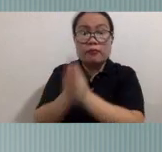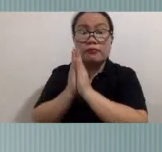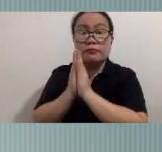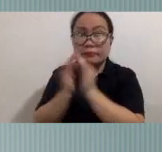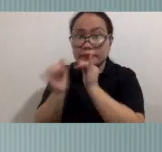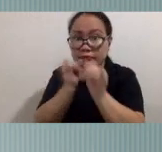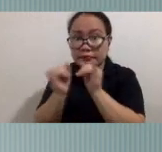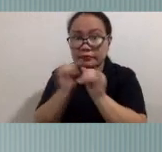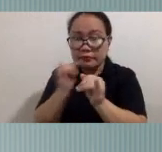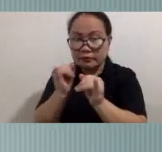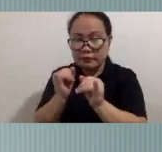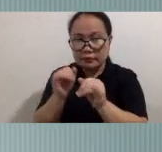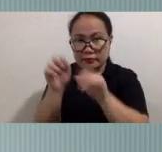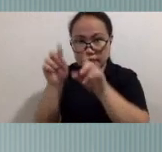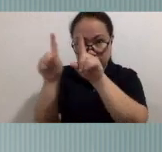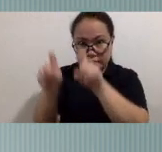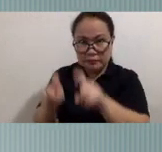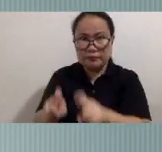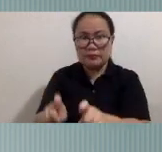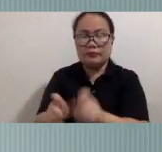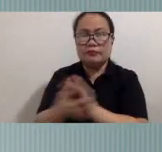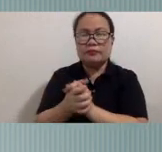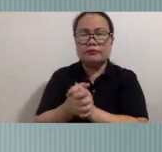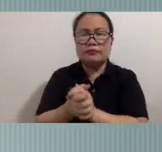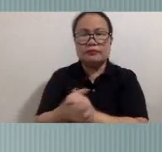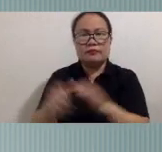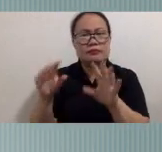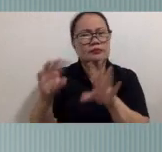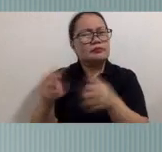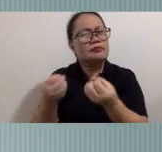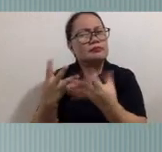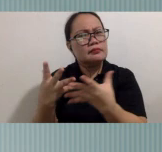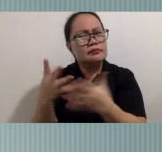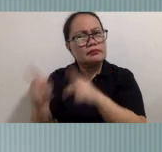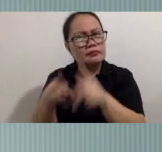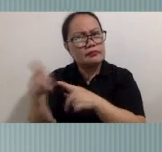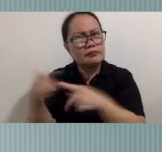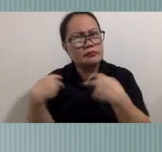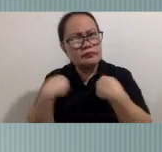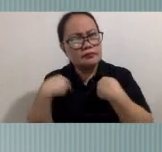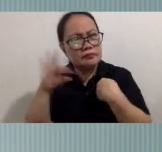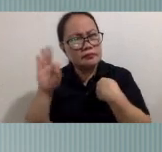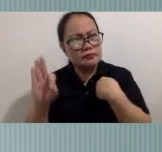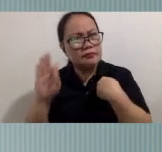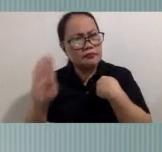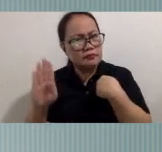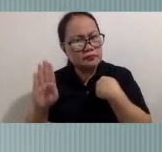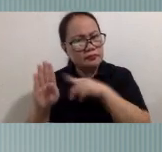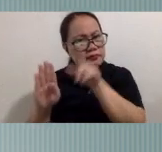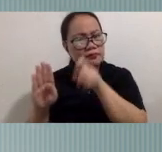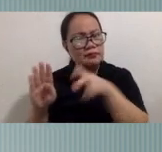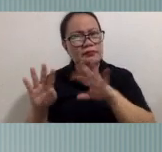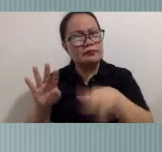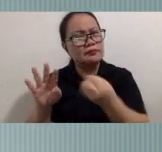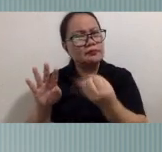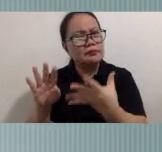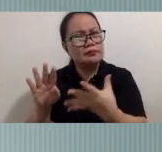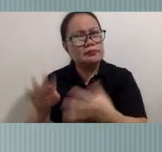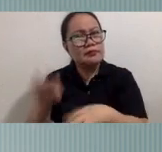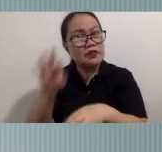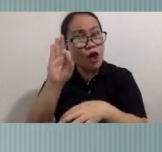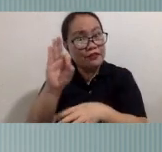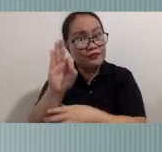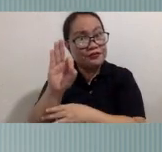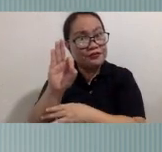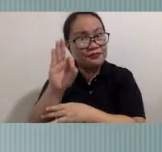tinanong. Okay? Dito sa survey na to. So, first, how many people have Facebook account? So, since